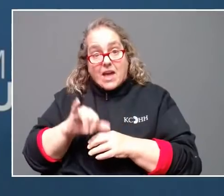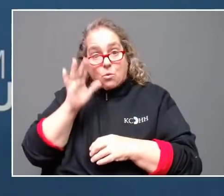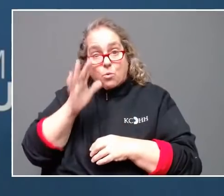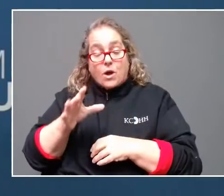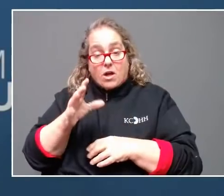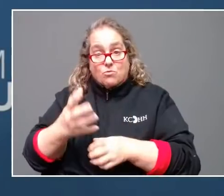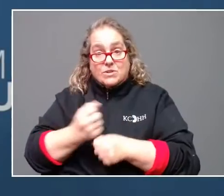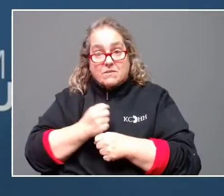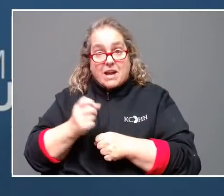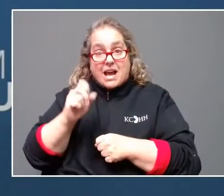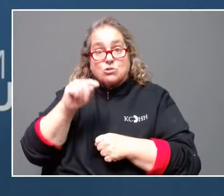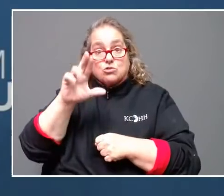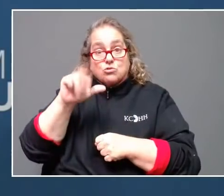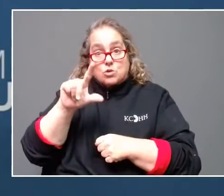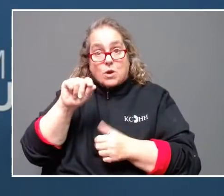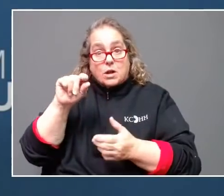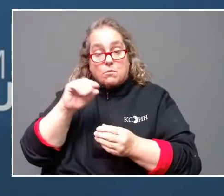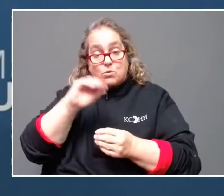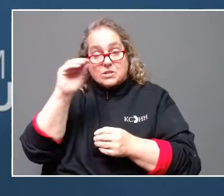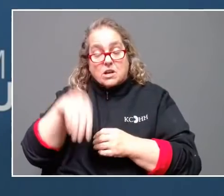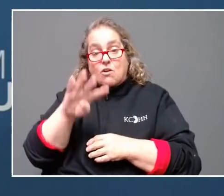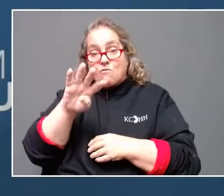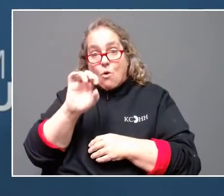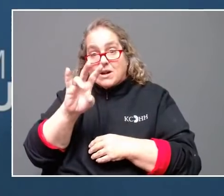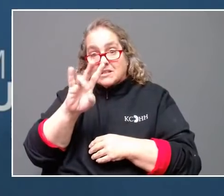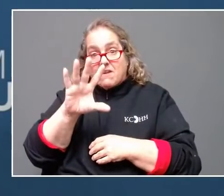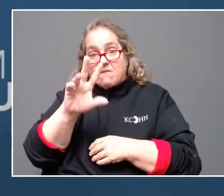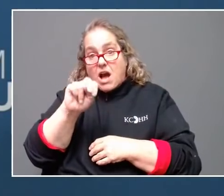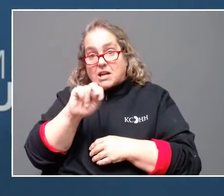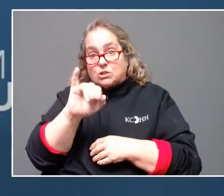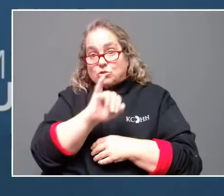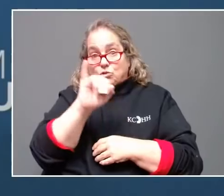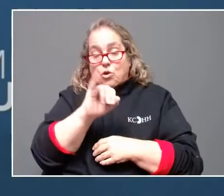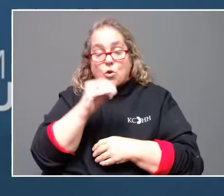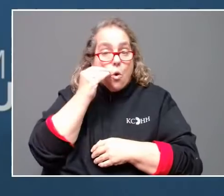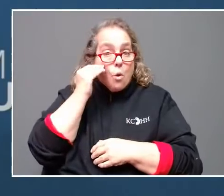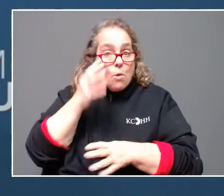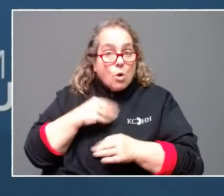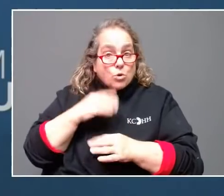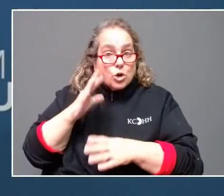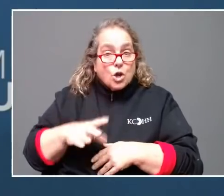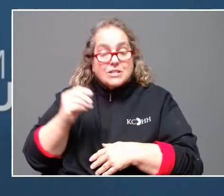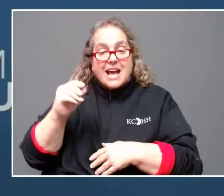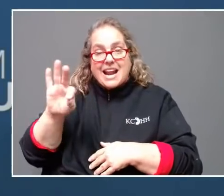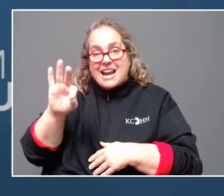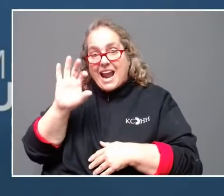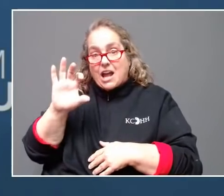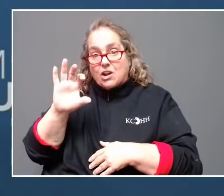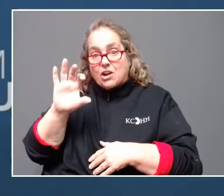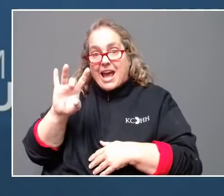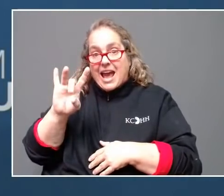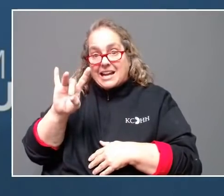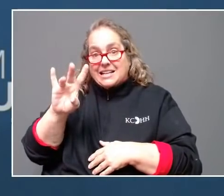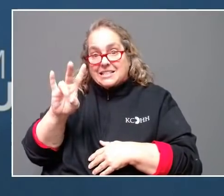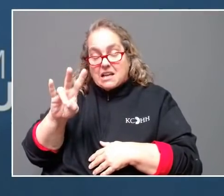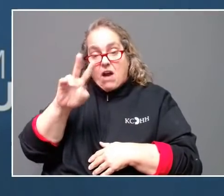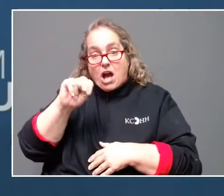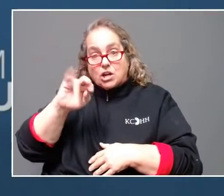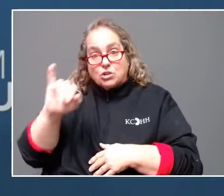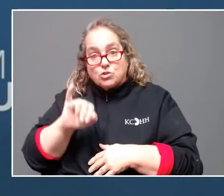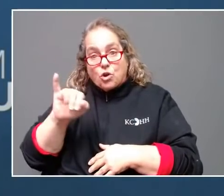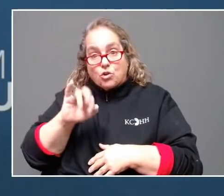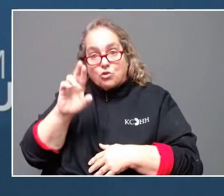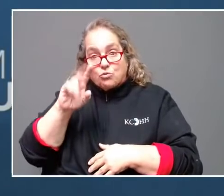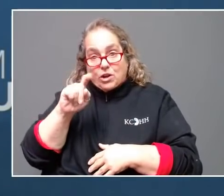least 475 uninsured homeowners and 987 uninsured renters. Again, more are likely to be qualified